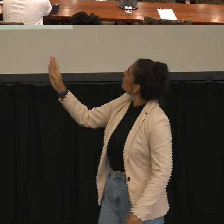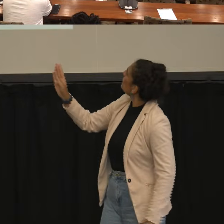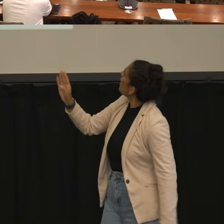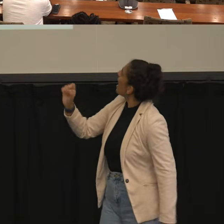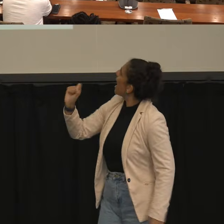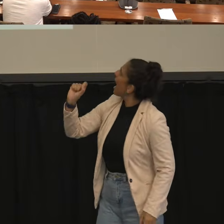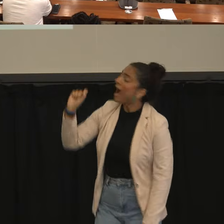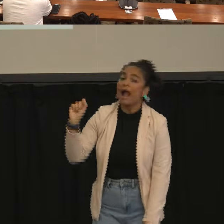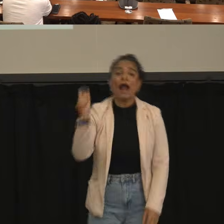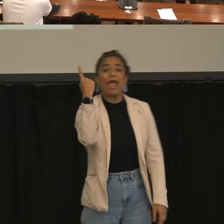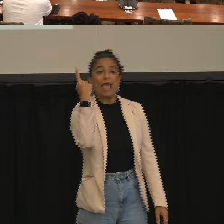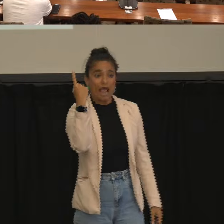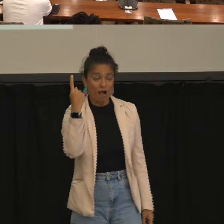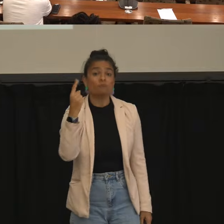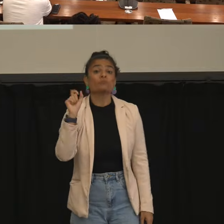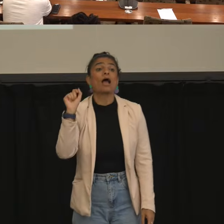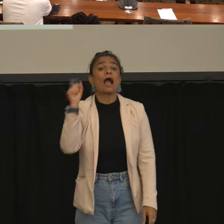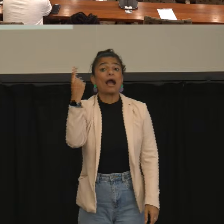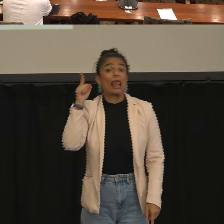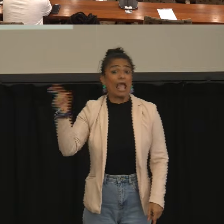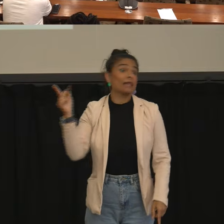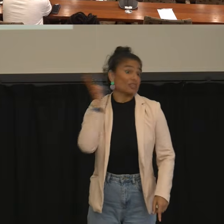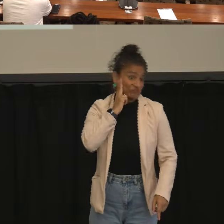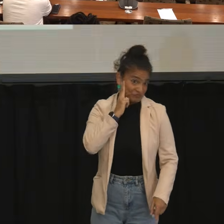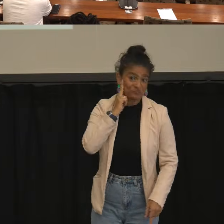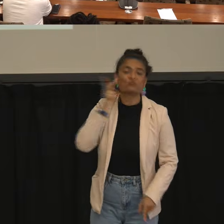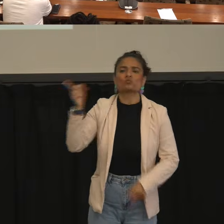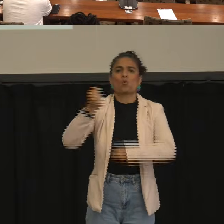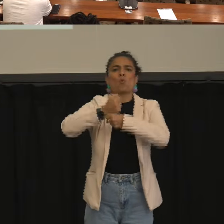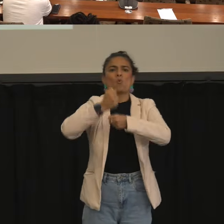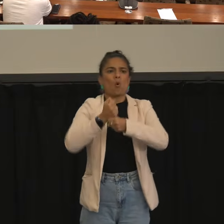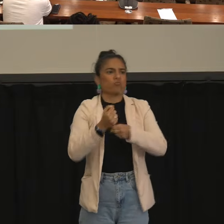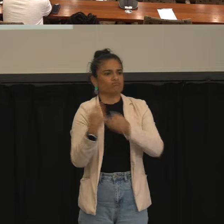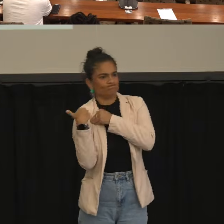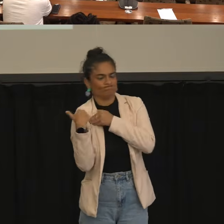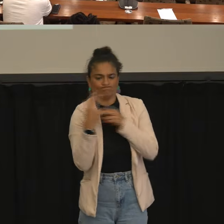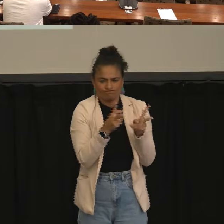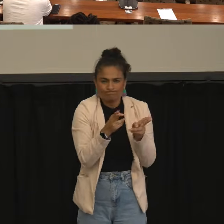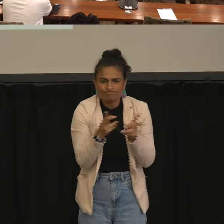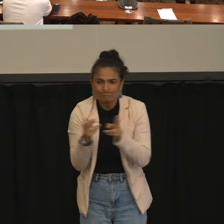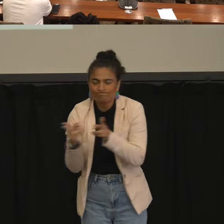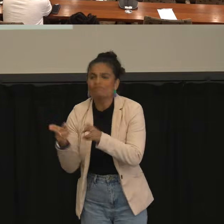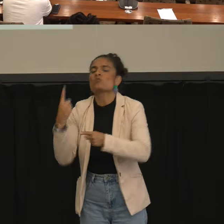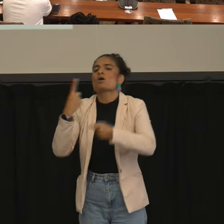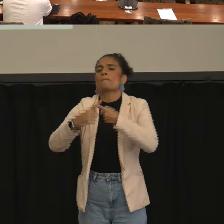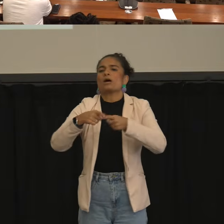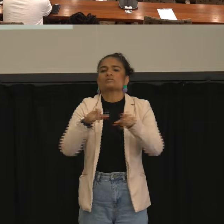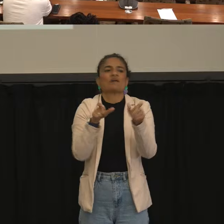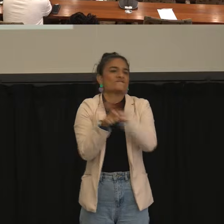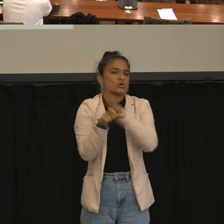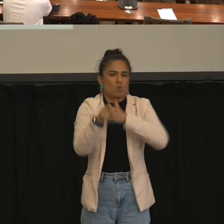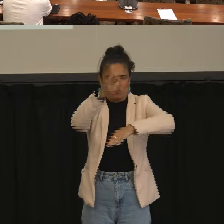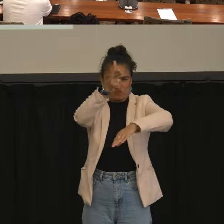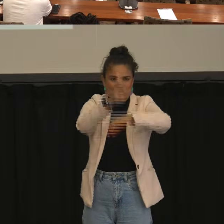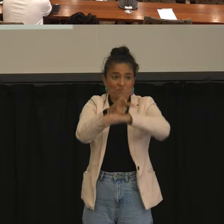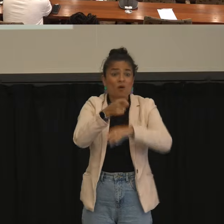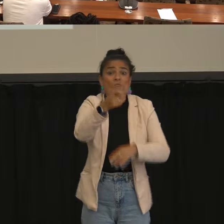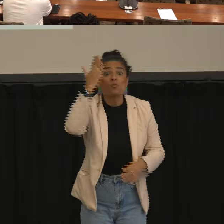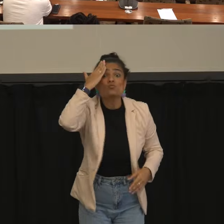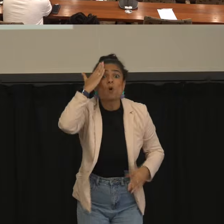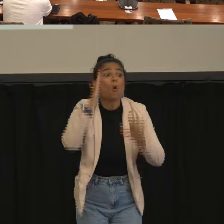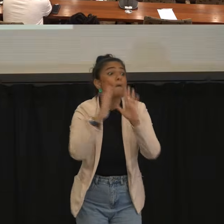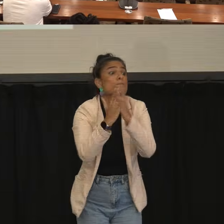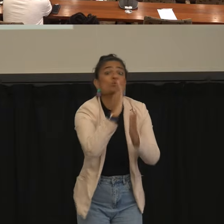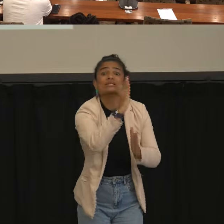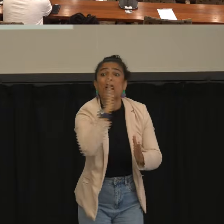Then next to me is Claire. Claire is also deaf. her responsibilities is she is a